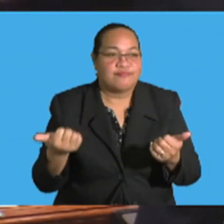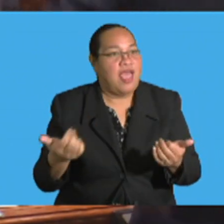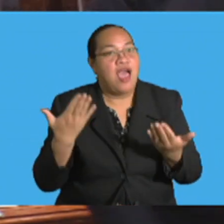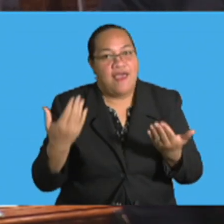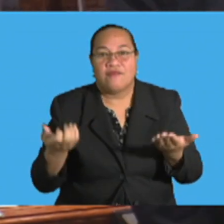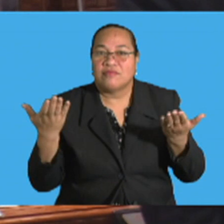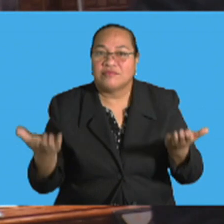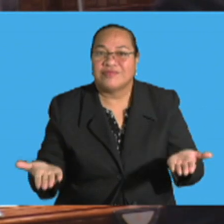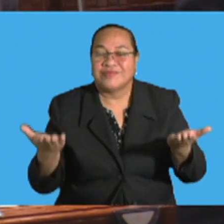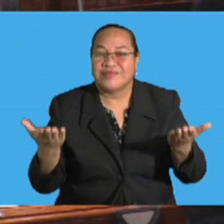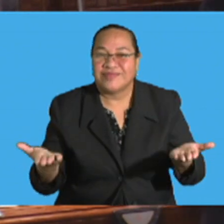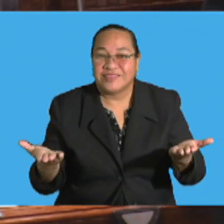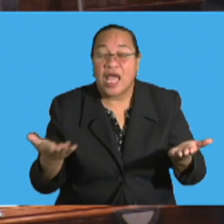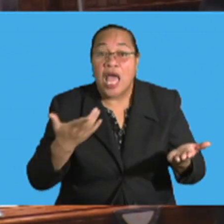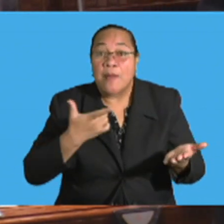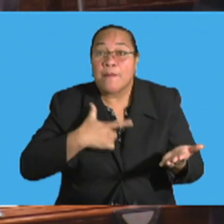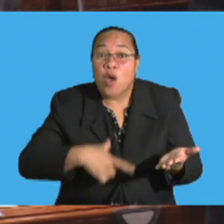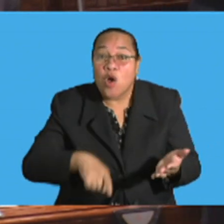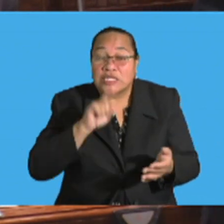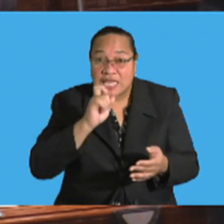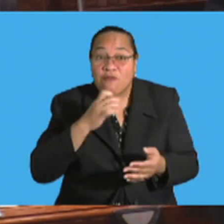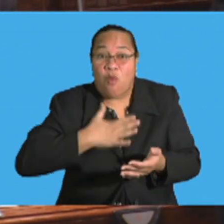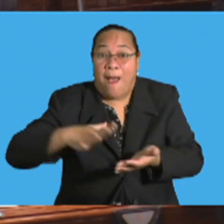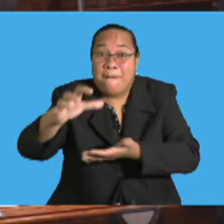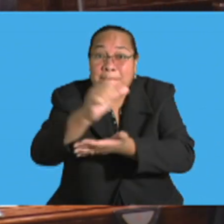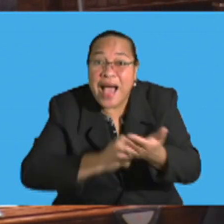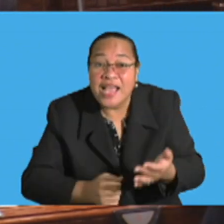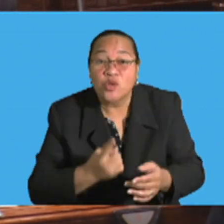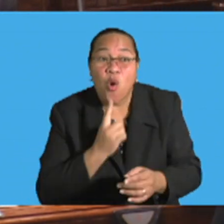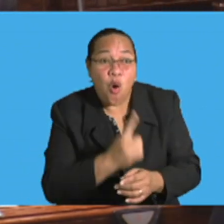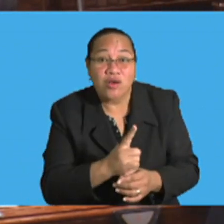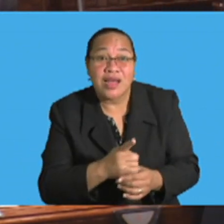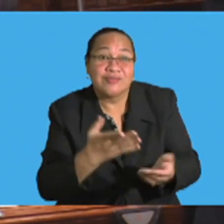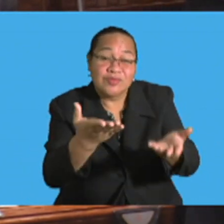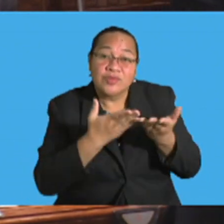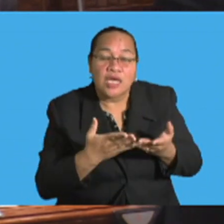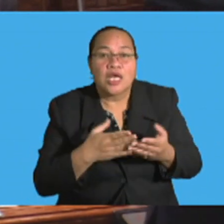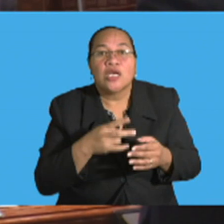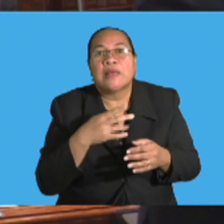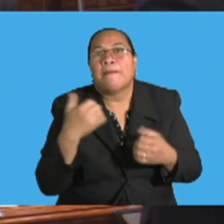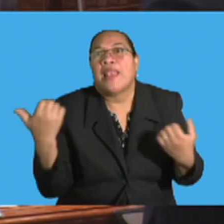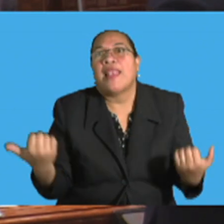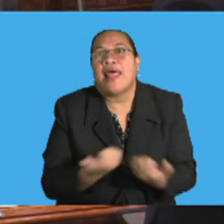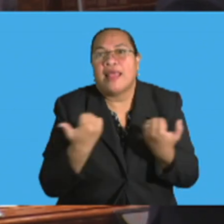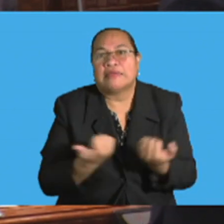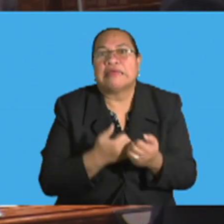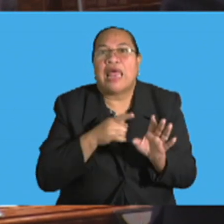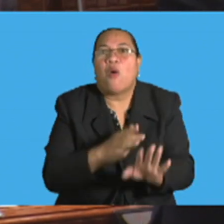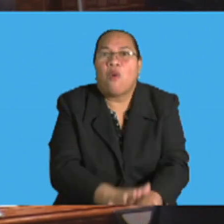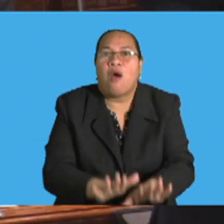wait after you order, it takes years. So we are lucky to get that aircraft. Singapore Airlines did not